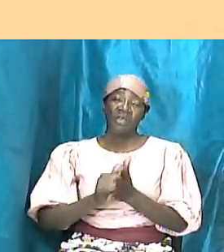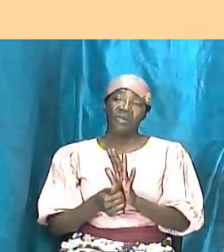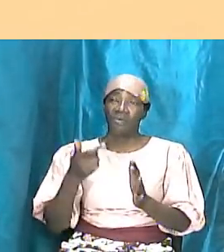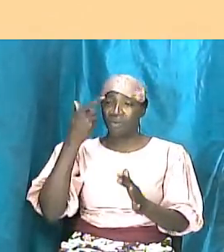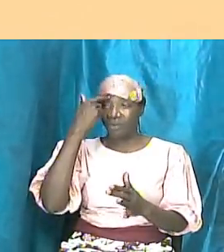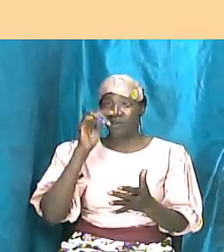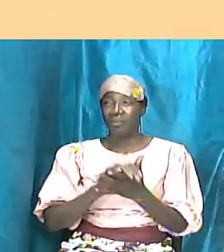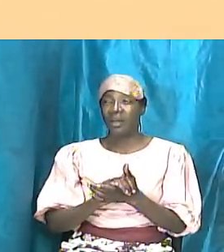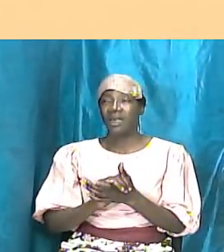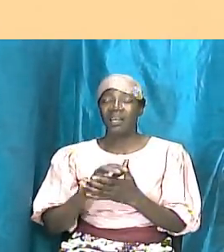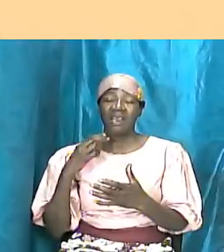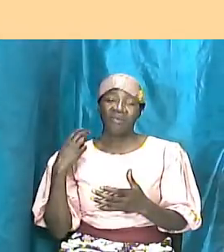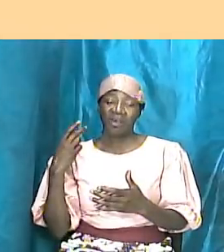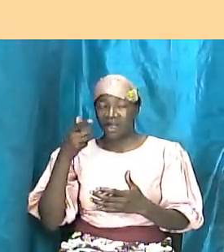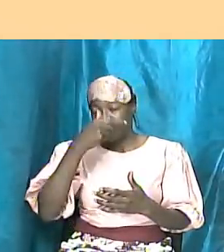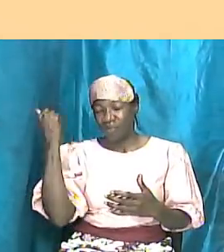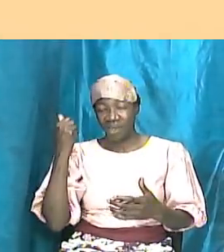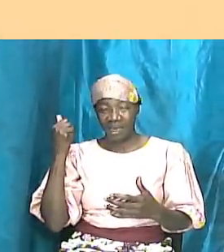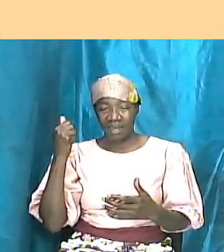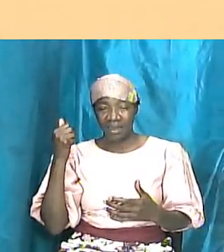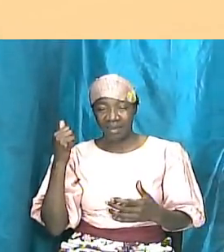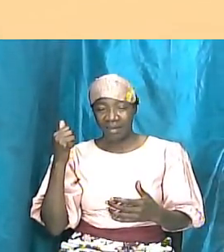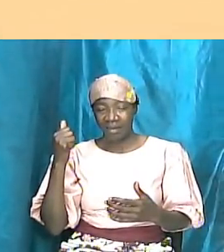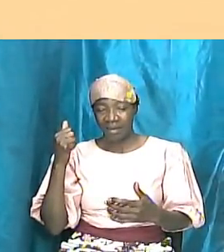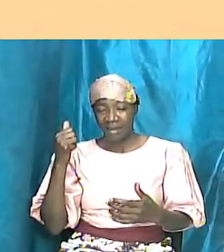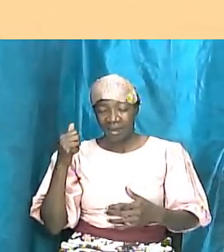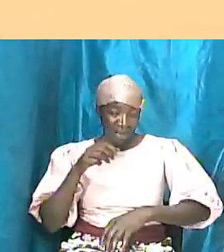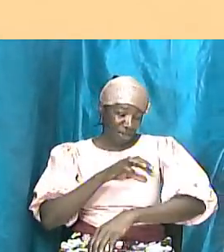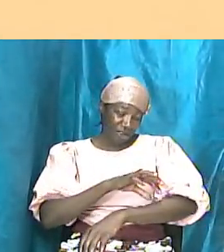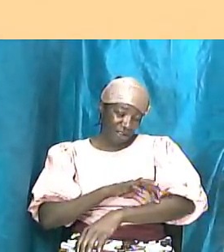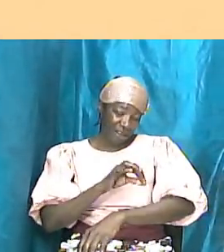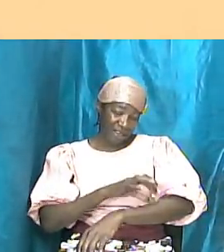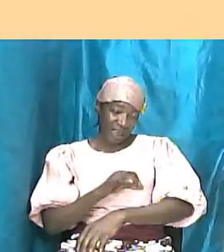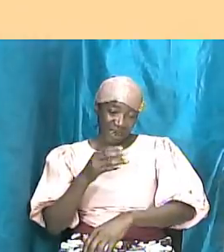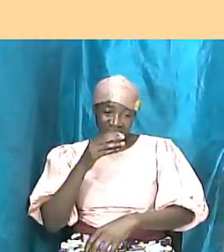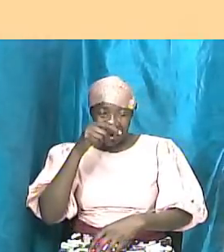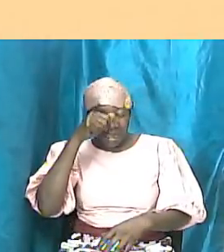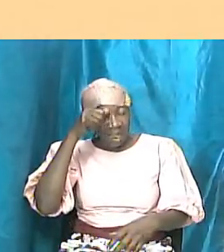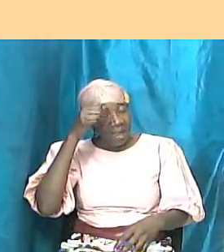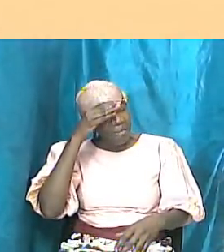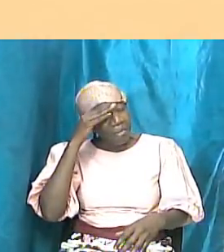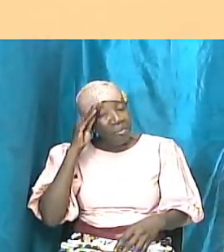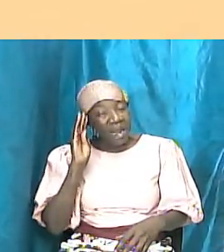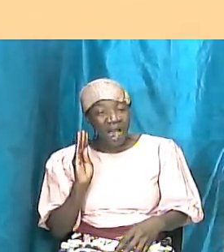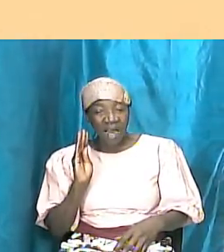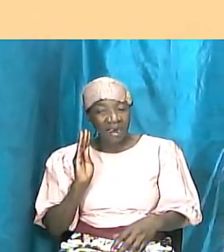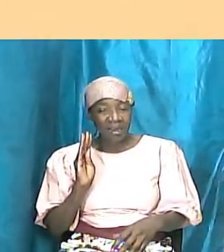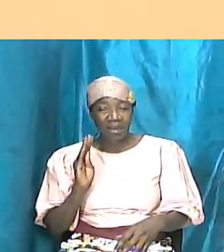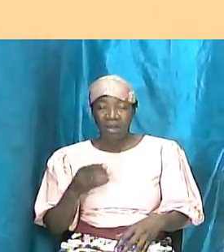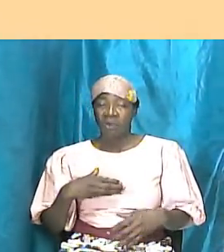because our skins are black, it is black because we are cursed, because God cursed, we're going to visit that. It's right in